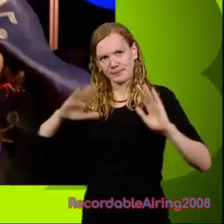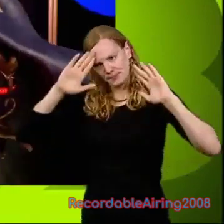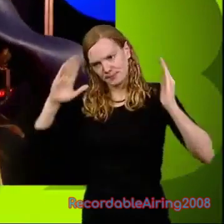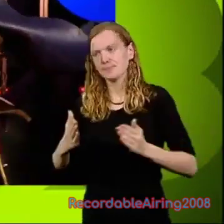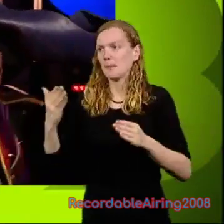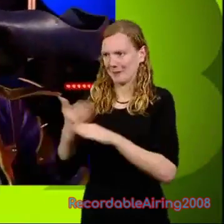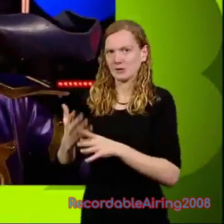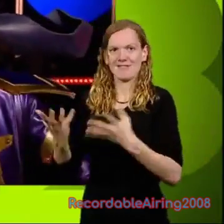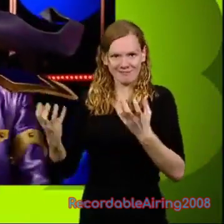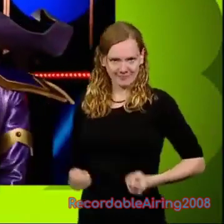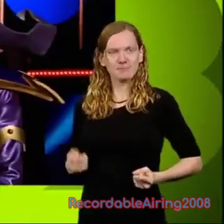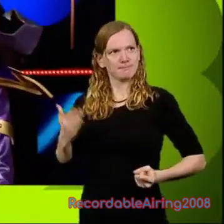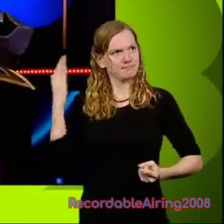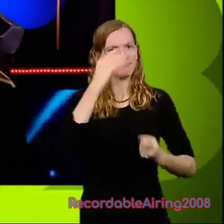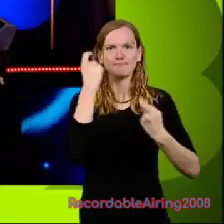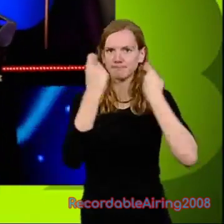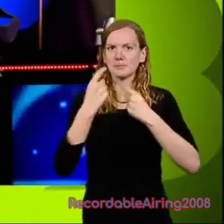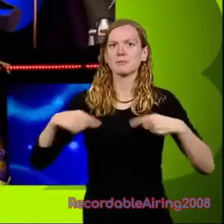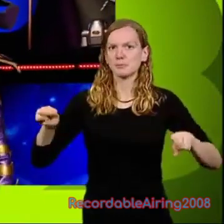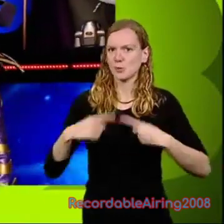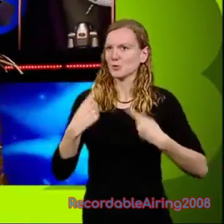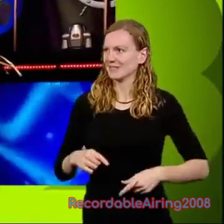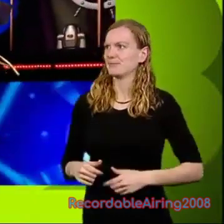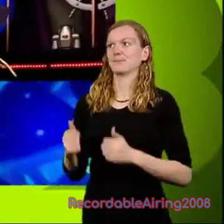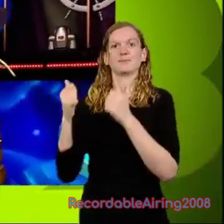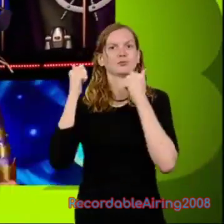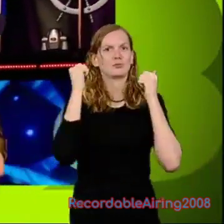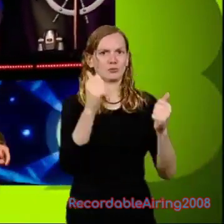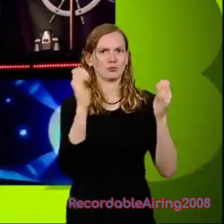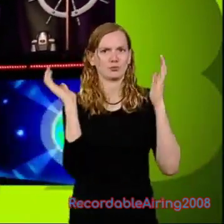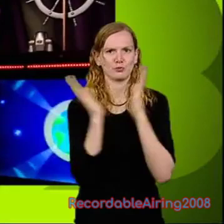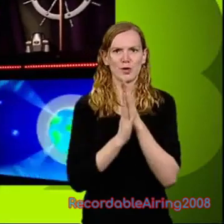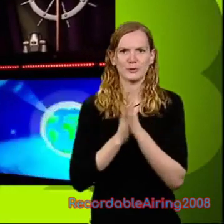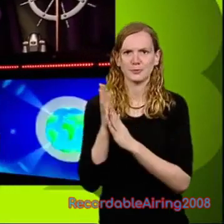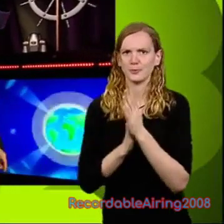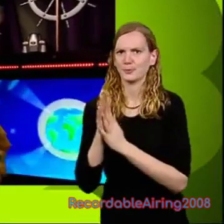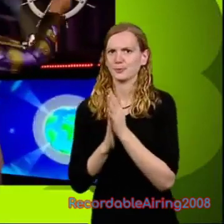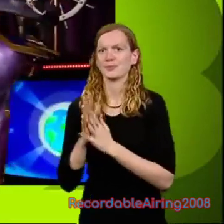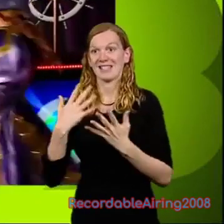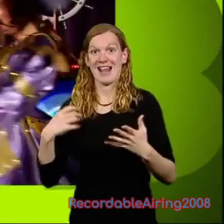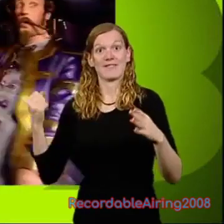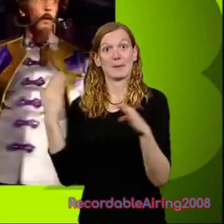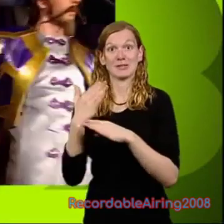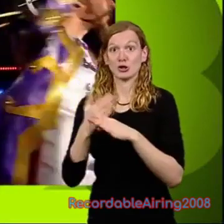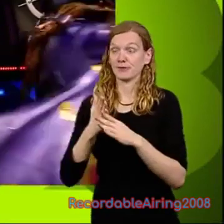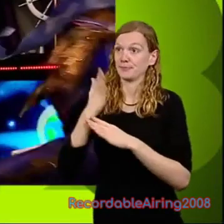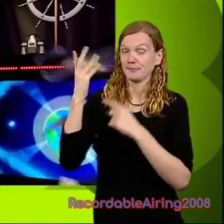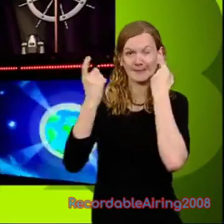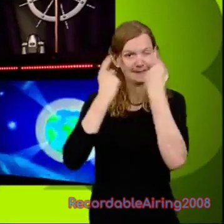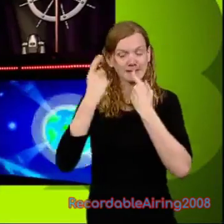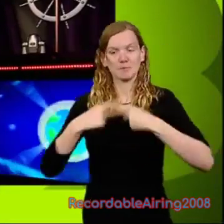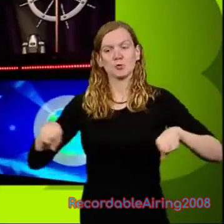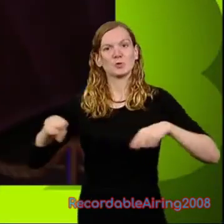Yeah! Okay, my motley mates, we have our mission to find music to spin around to.